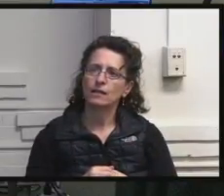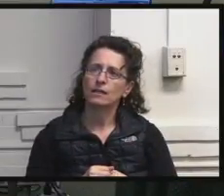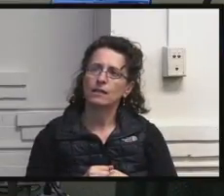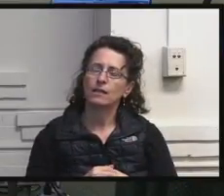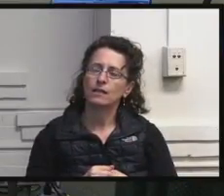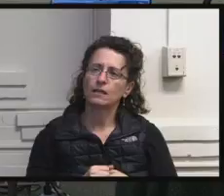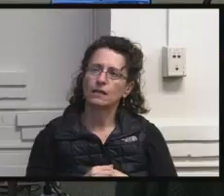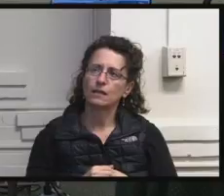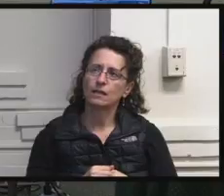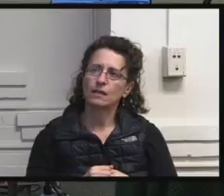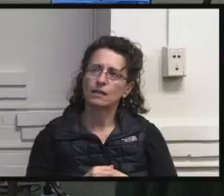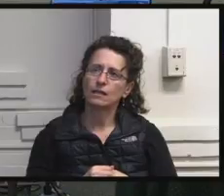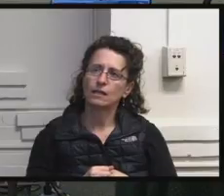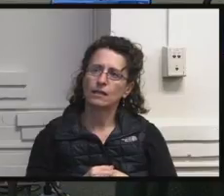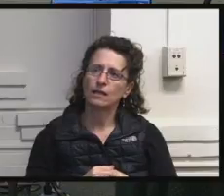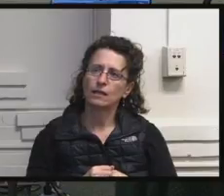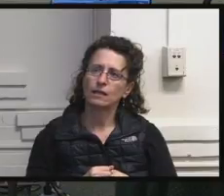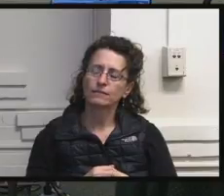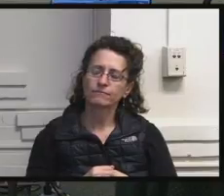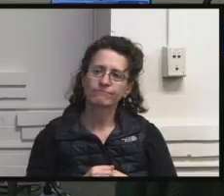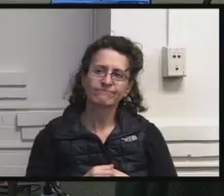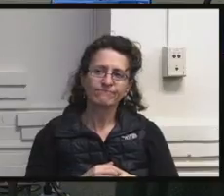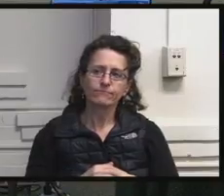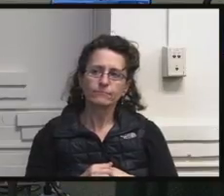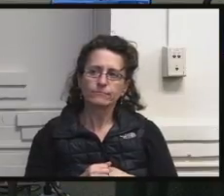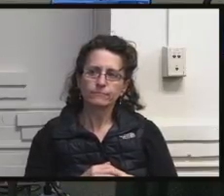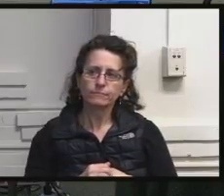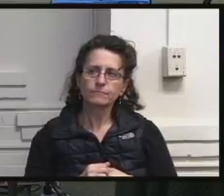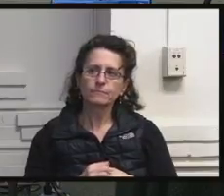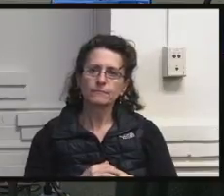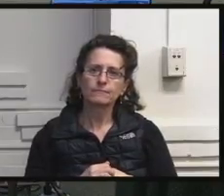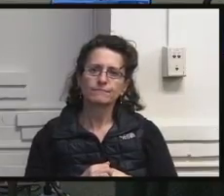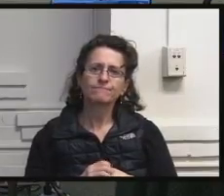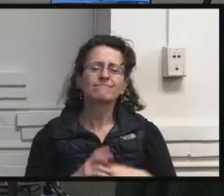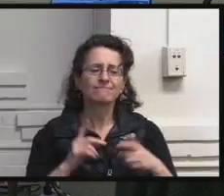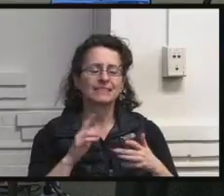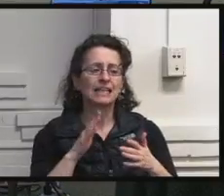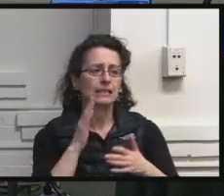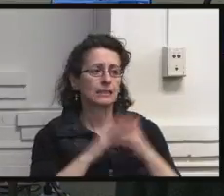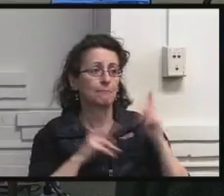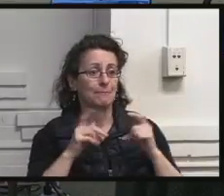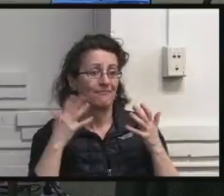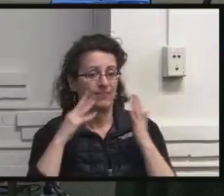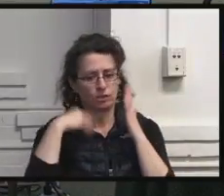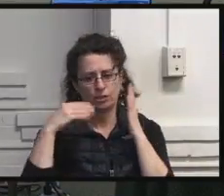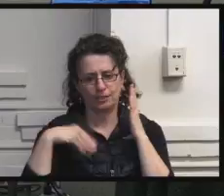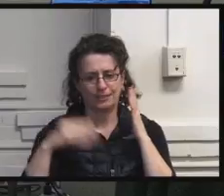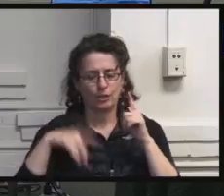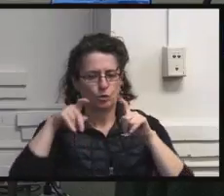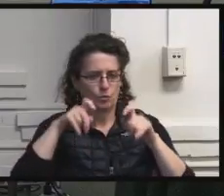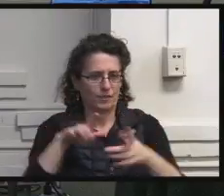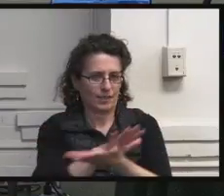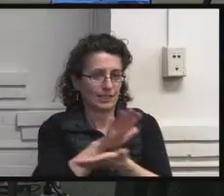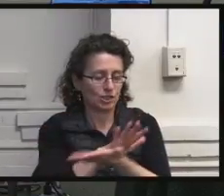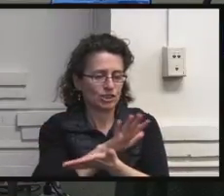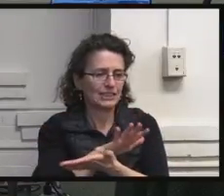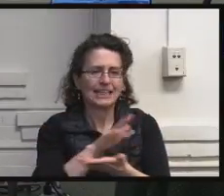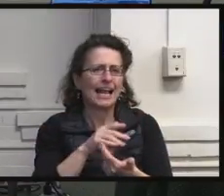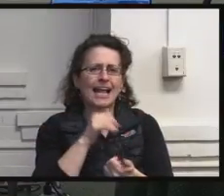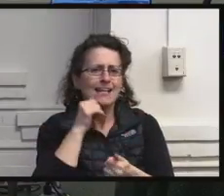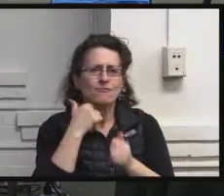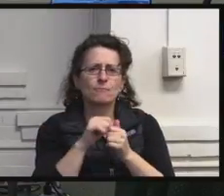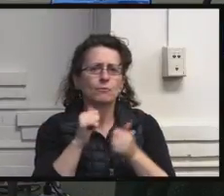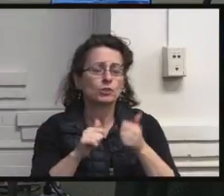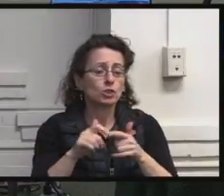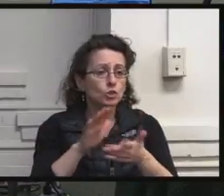And this was probably answered the community questionnaire, but I didn't take another peek at it, and I've had 30 projects, so my memory isn't always great. Do